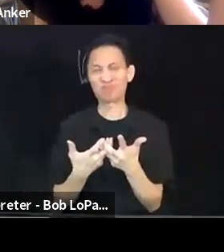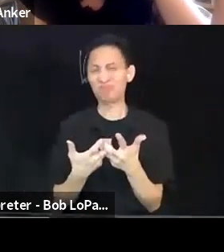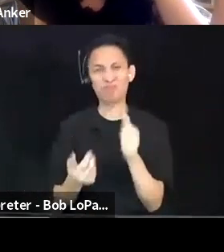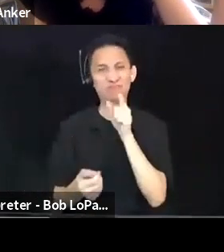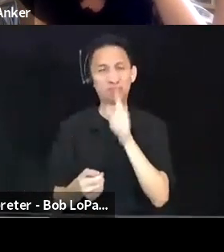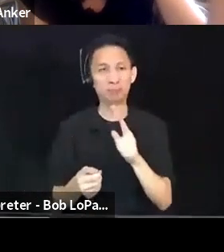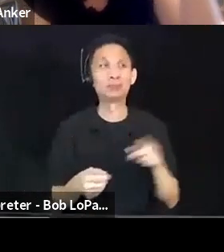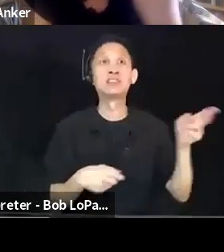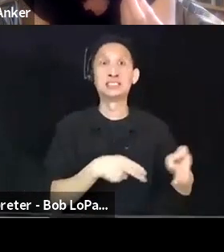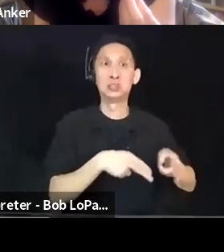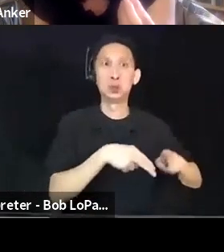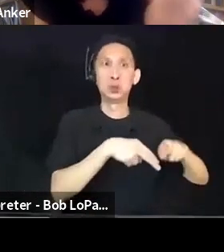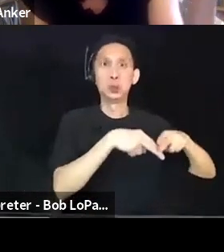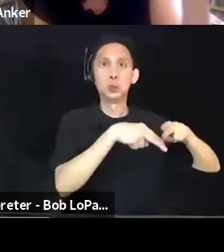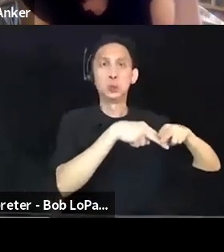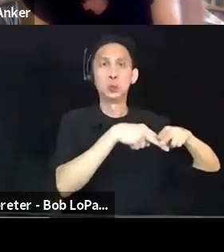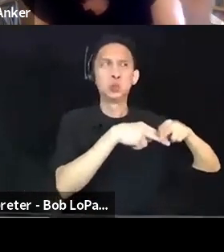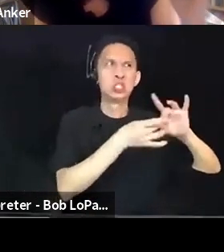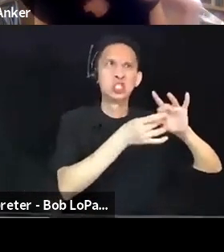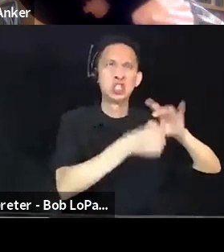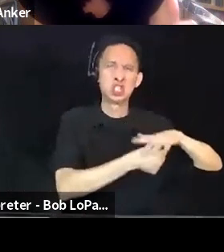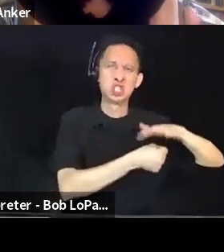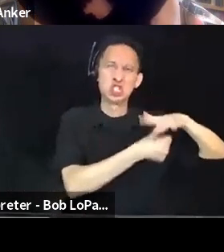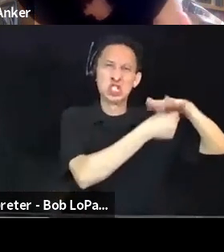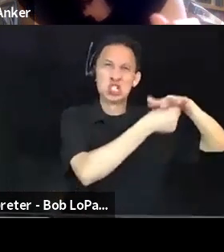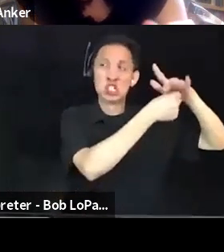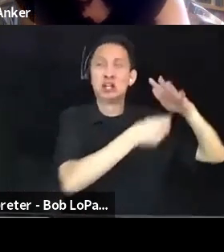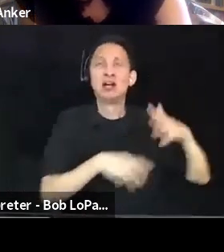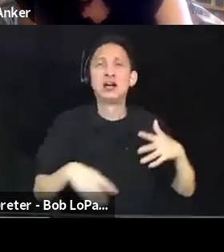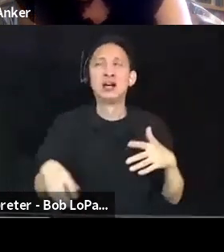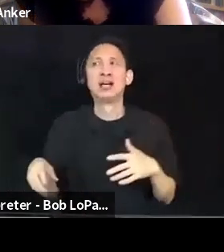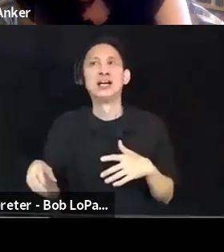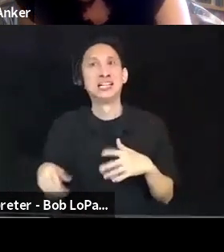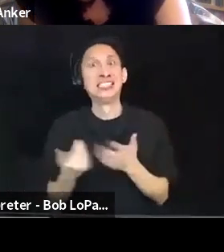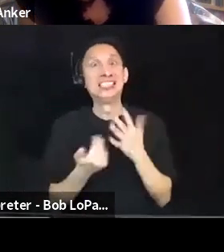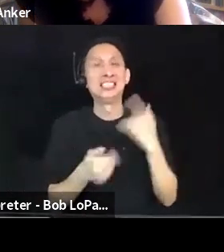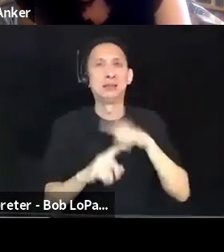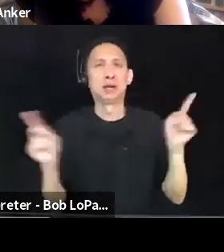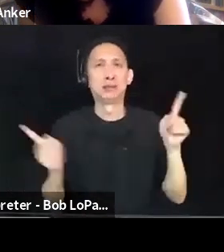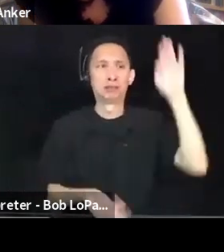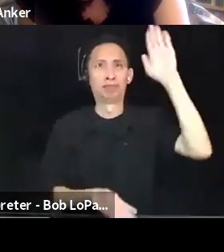is the easier part, and the diminishing, the moving away from melodrama is harder.